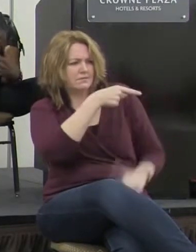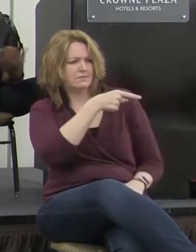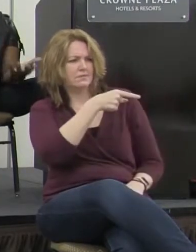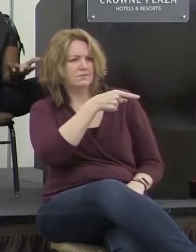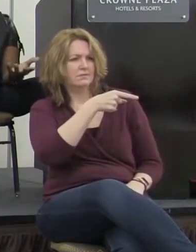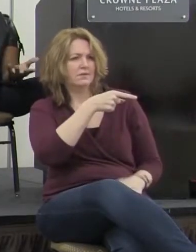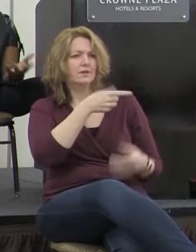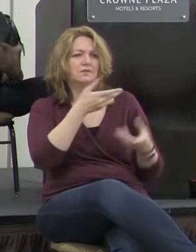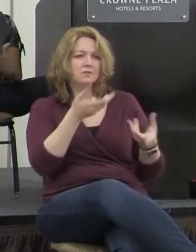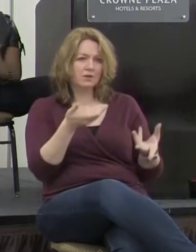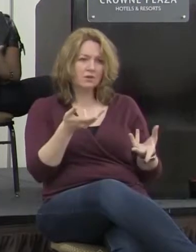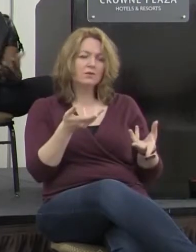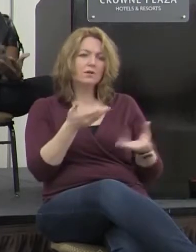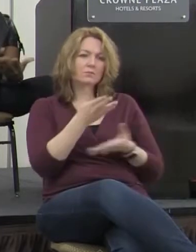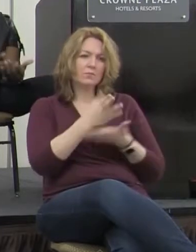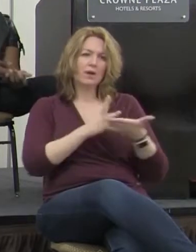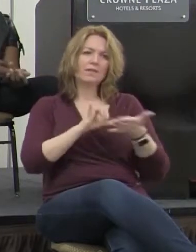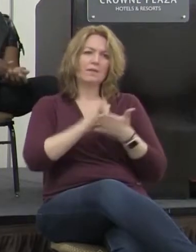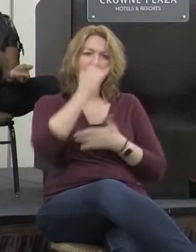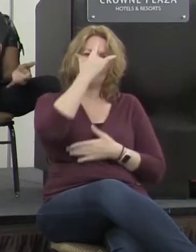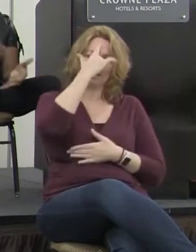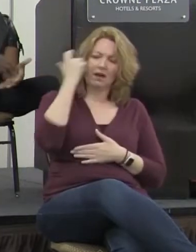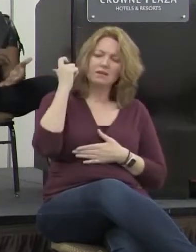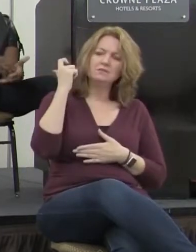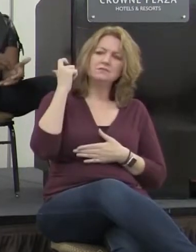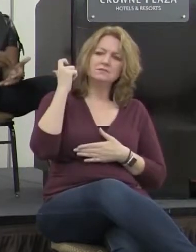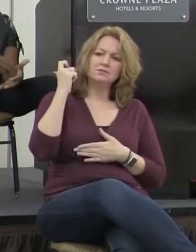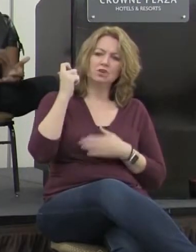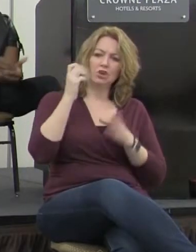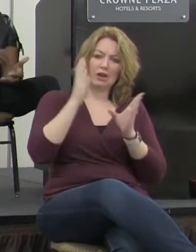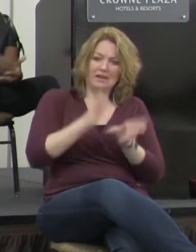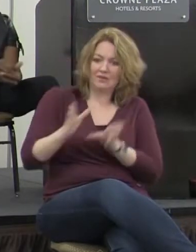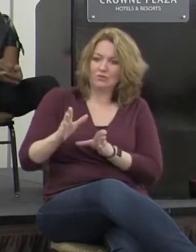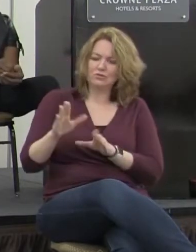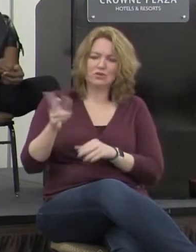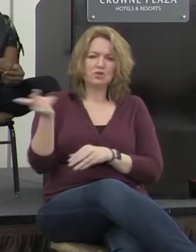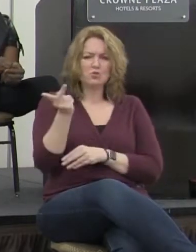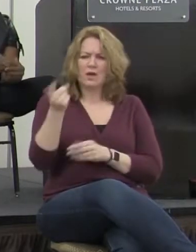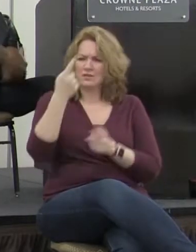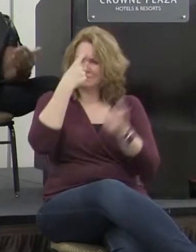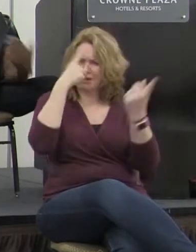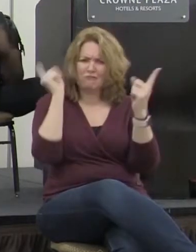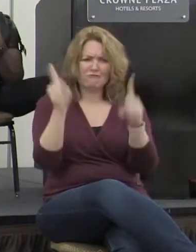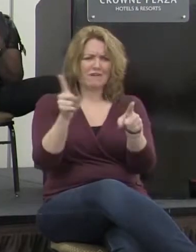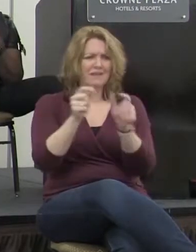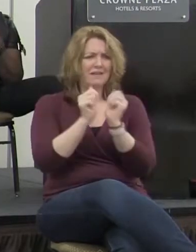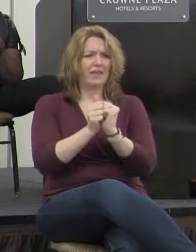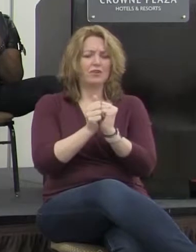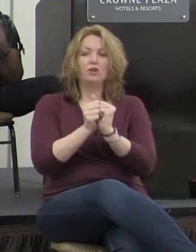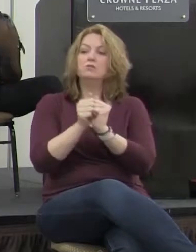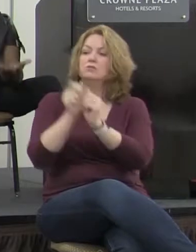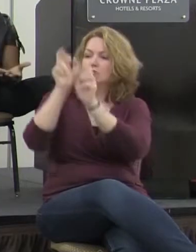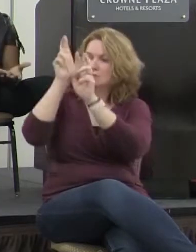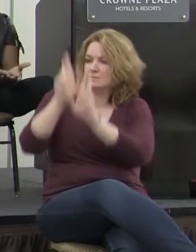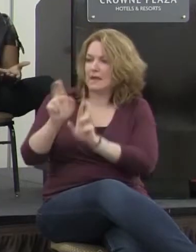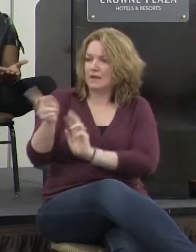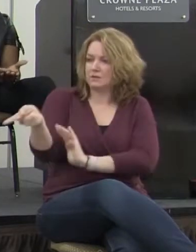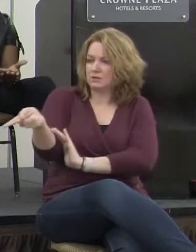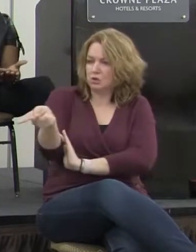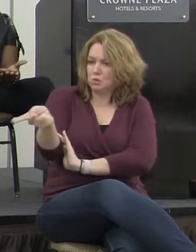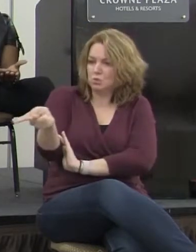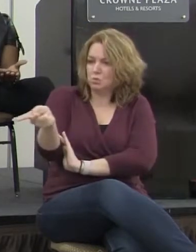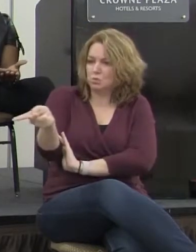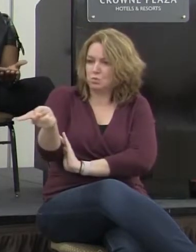But I think part of it is because you're individuals and you're doing your thing with another individual, I will respect